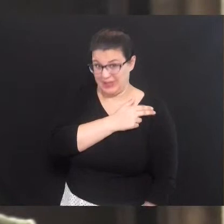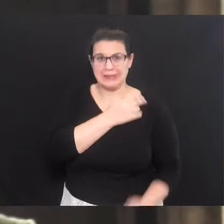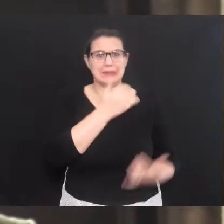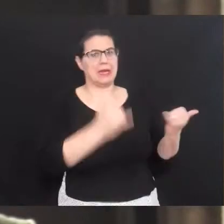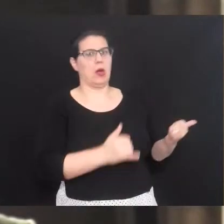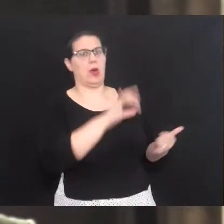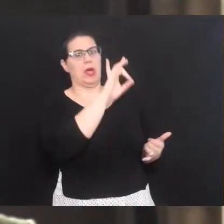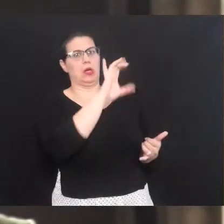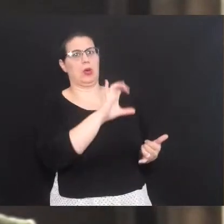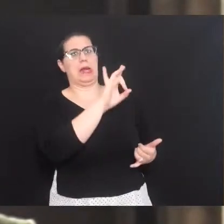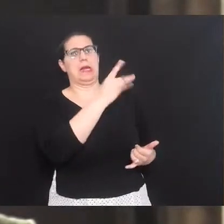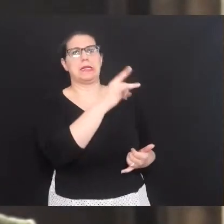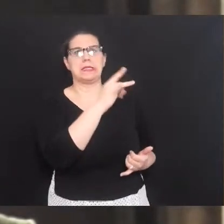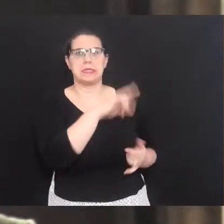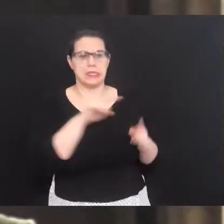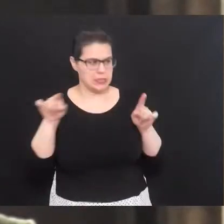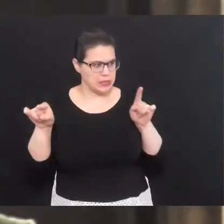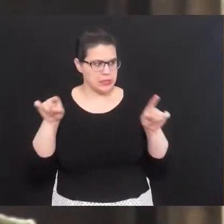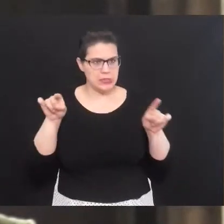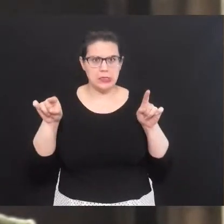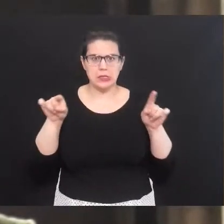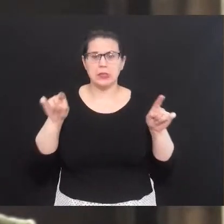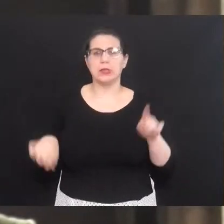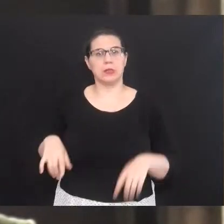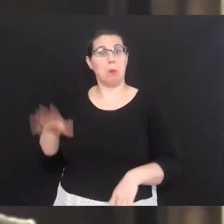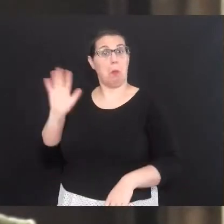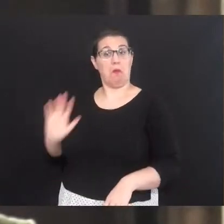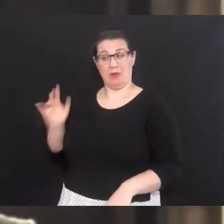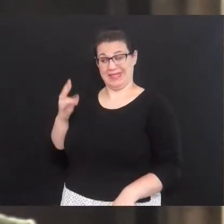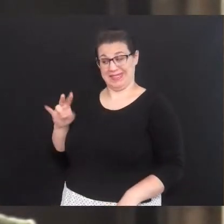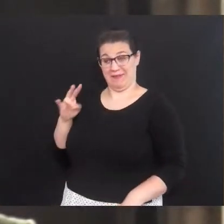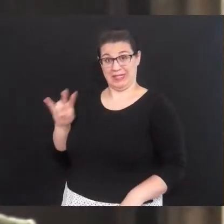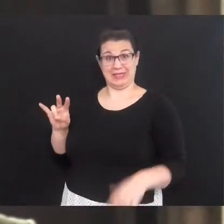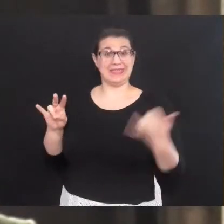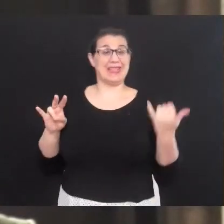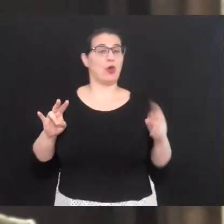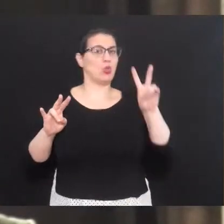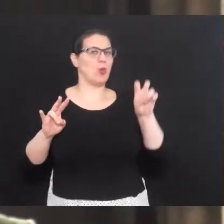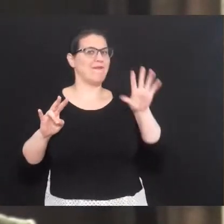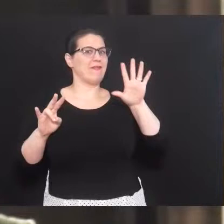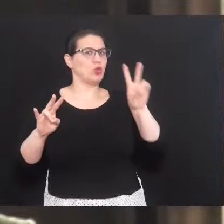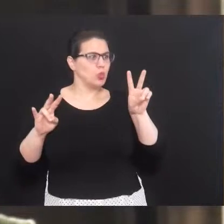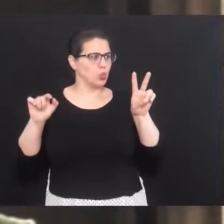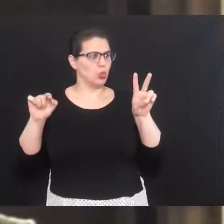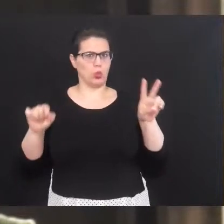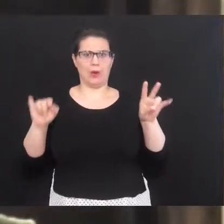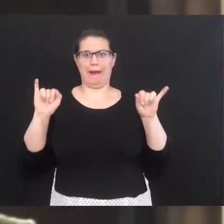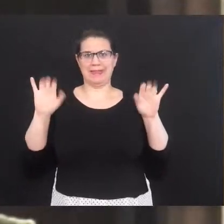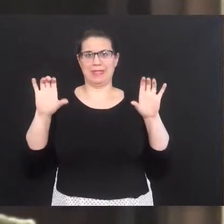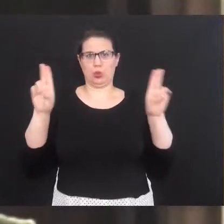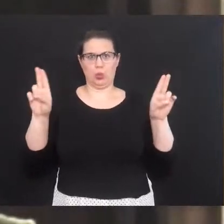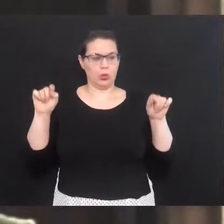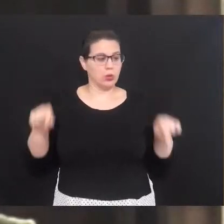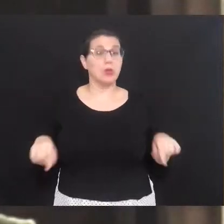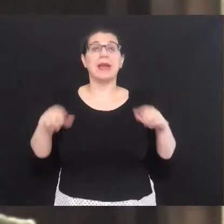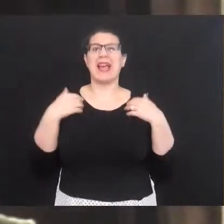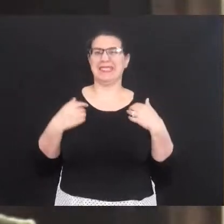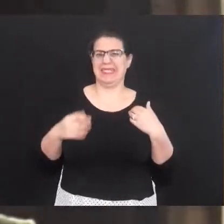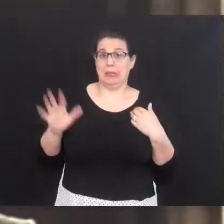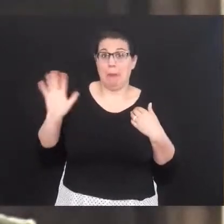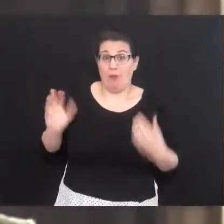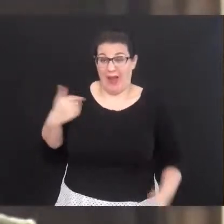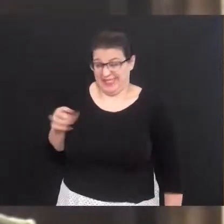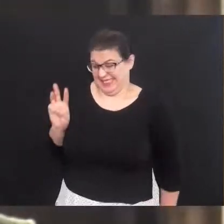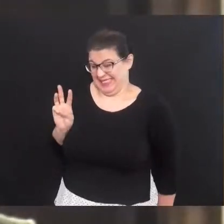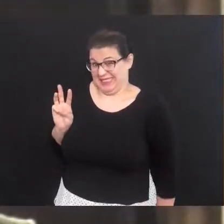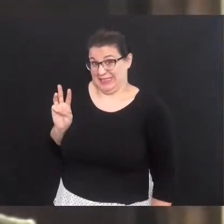had 17 people in our ICUs. We currently have 252. And we had 6 people on ventilators, and we currently